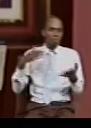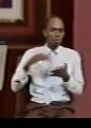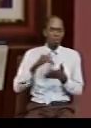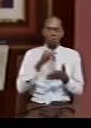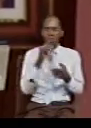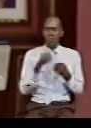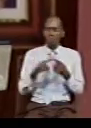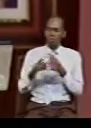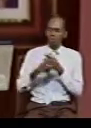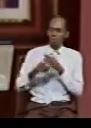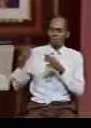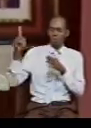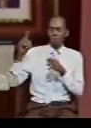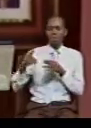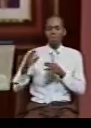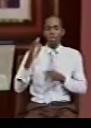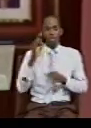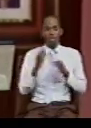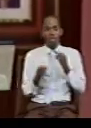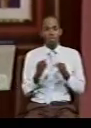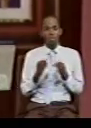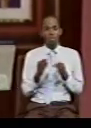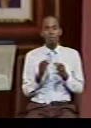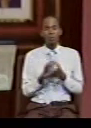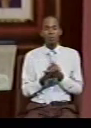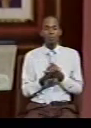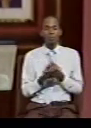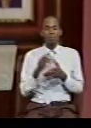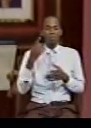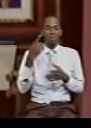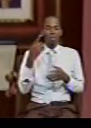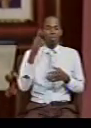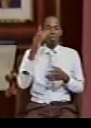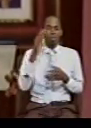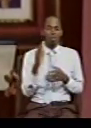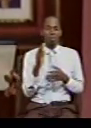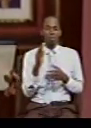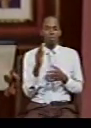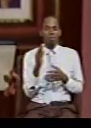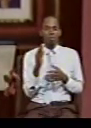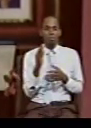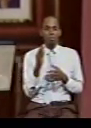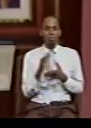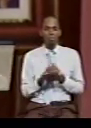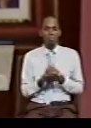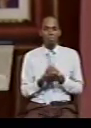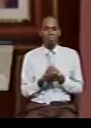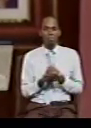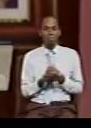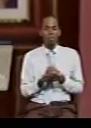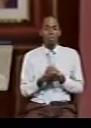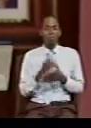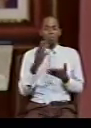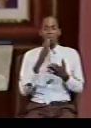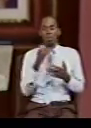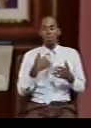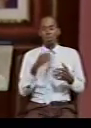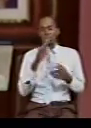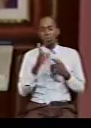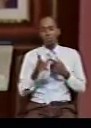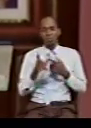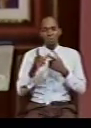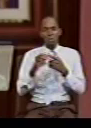run. They got the prize at the relay race. You never got anything. But no,